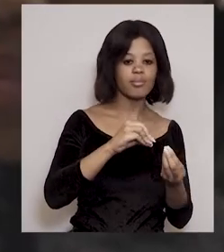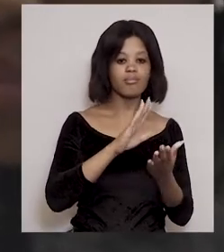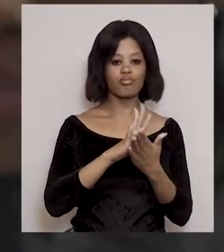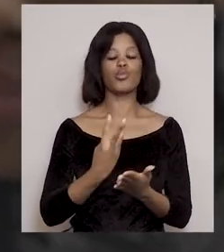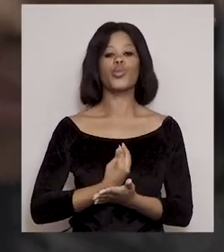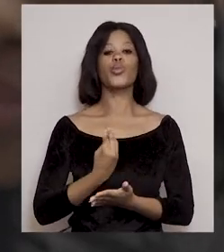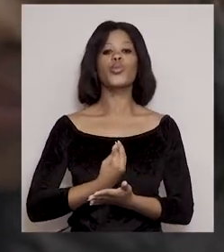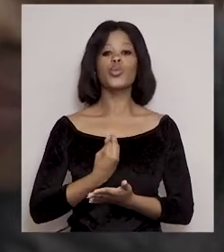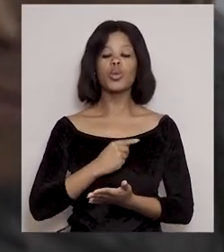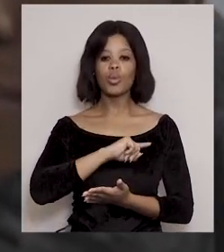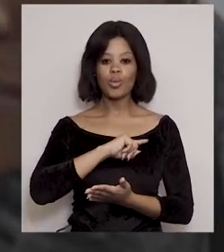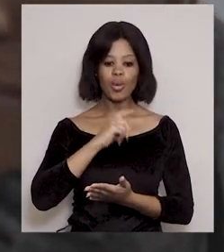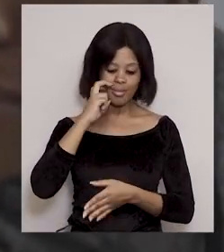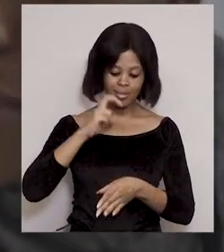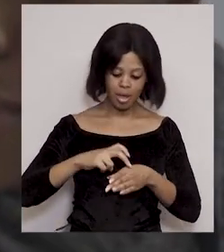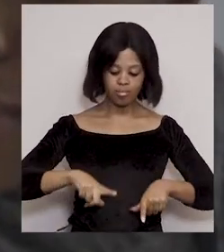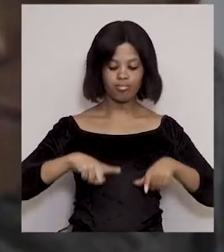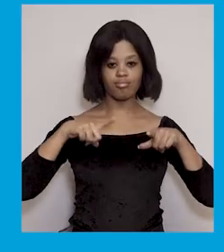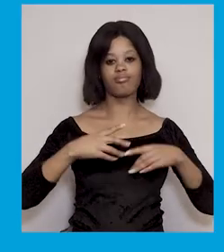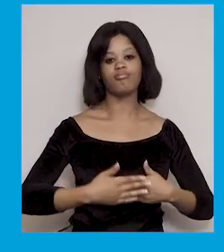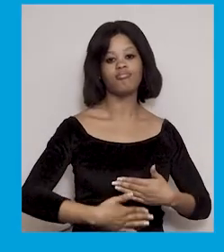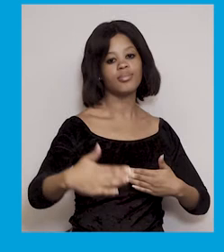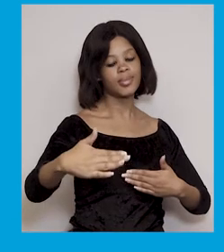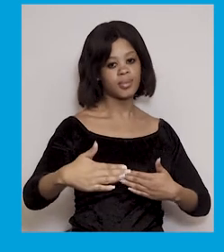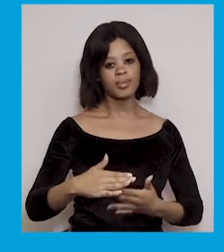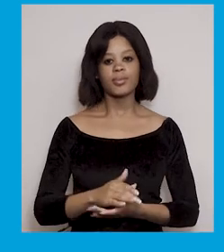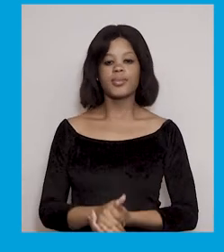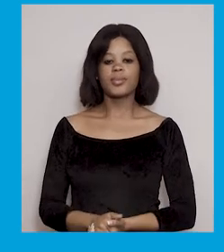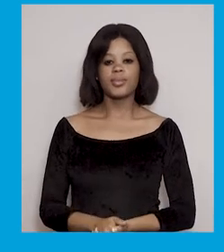o protect le batho ba batjha, go ba re ba sentse ba batla go phela.